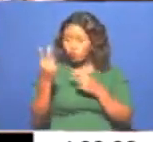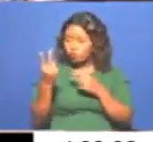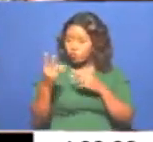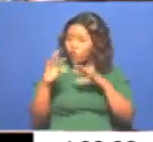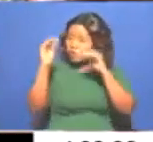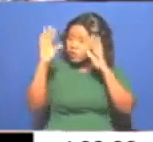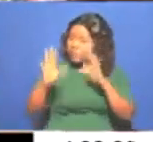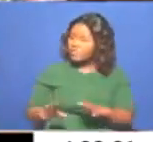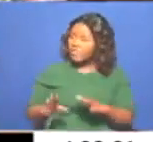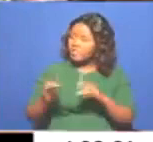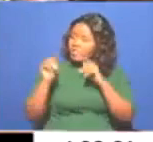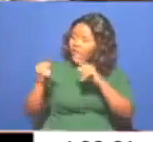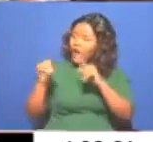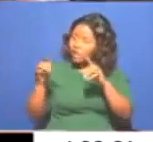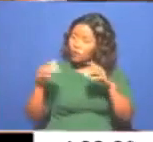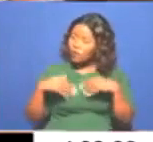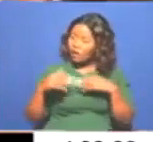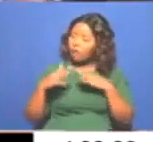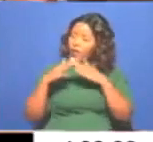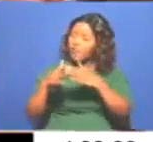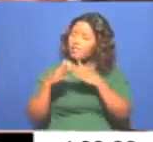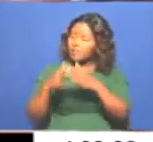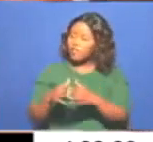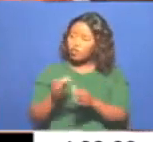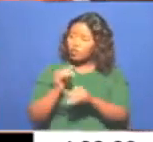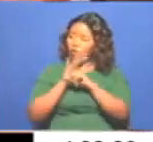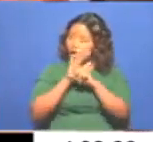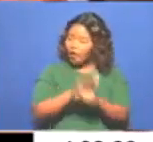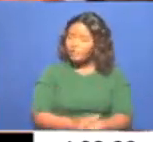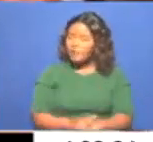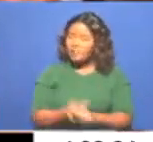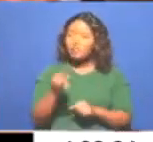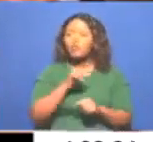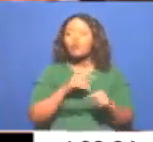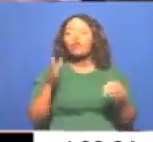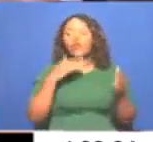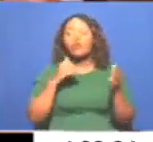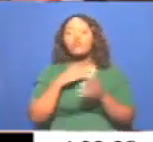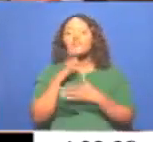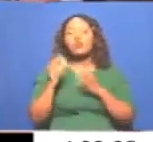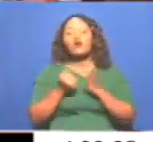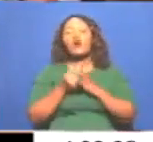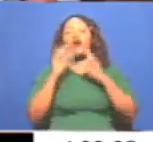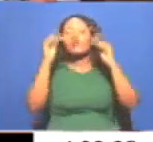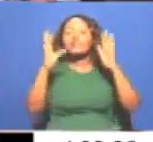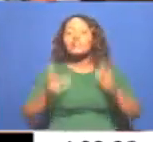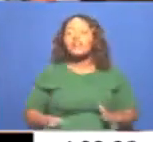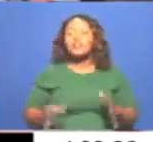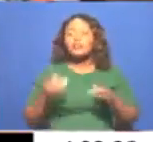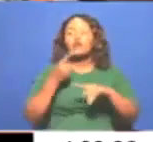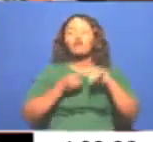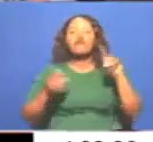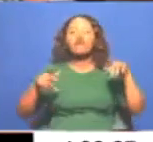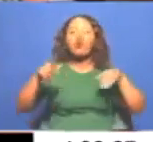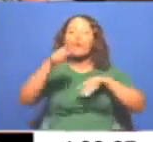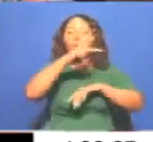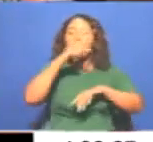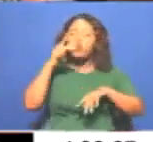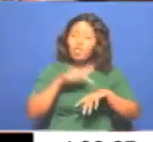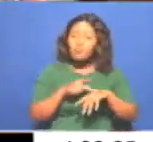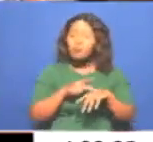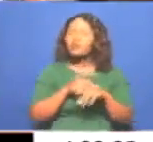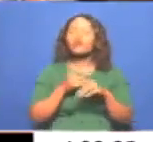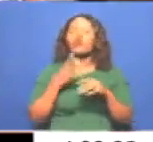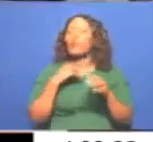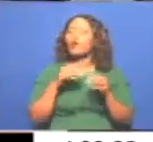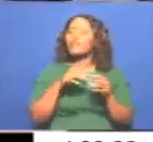wamekuwa na sexual harassment, so tunataka walimu wote waende kuanzia huyo principal, tuletewe walimu wengine,